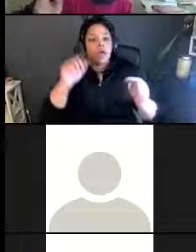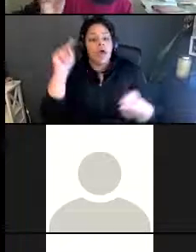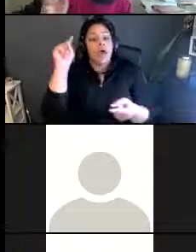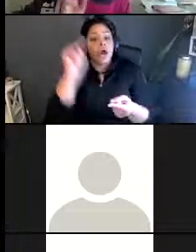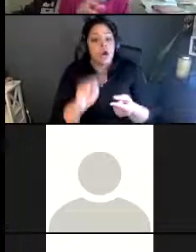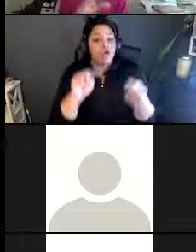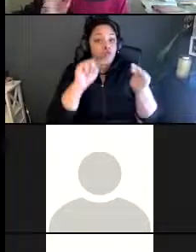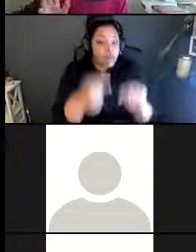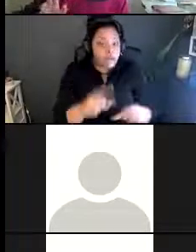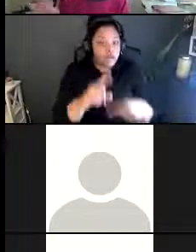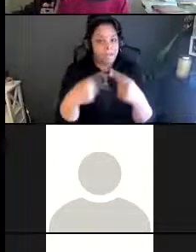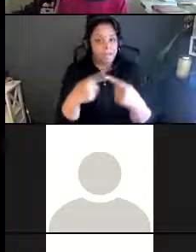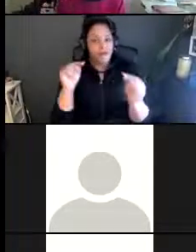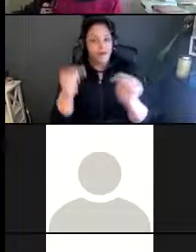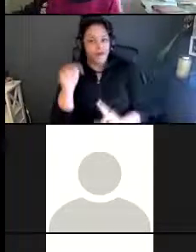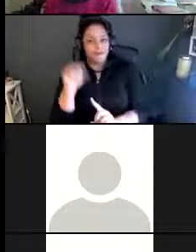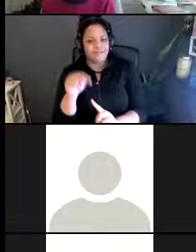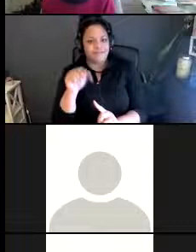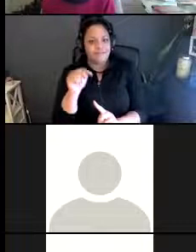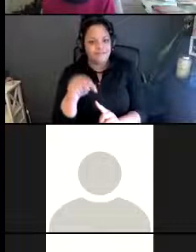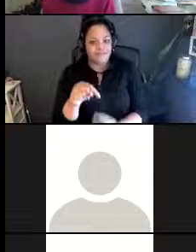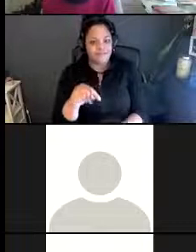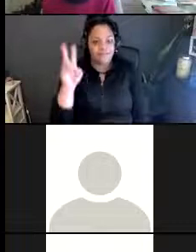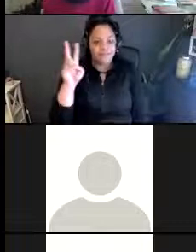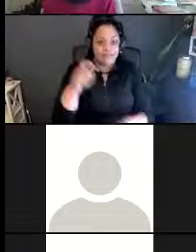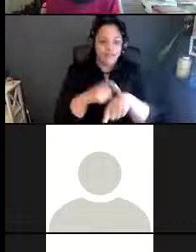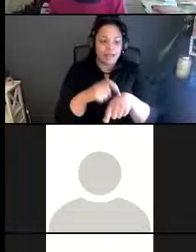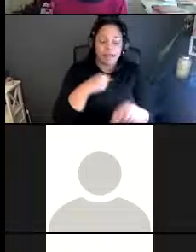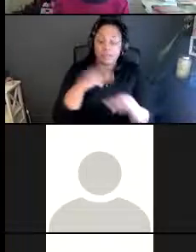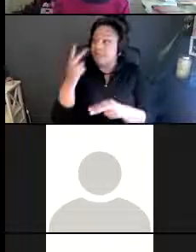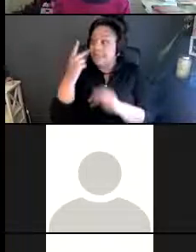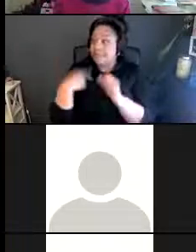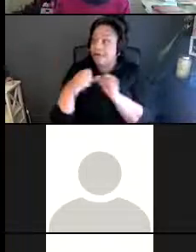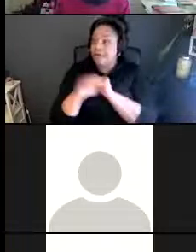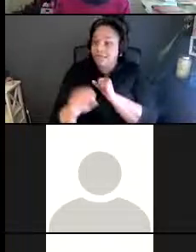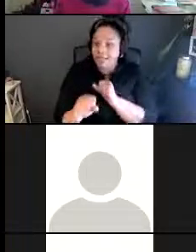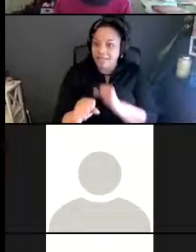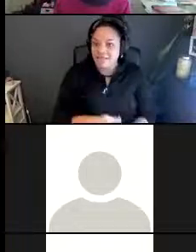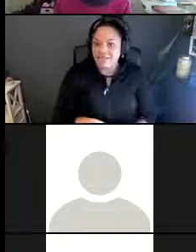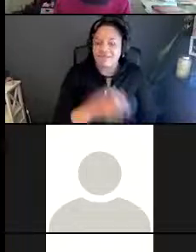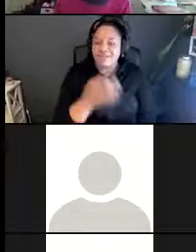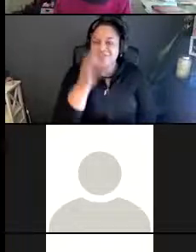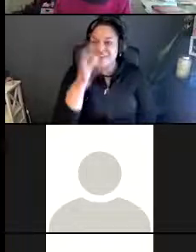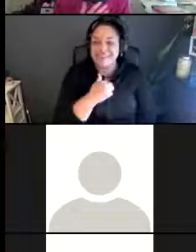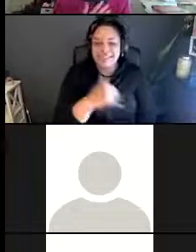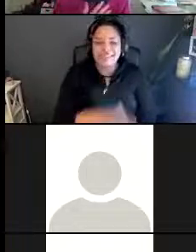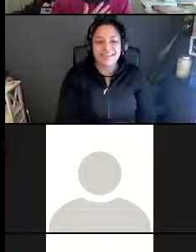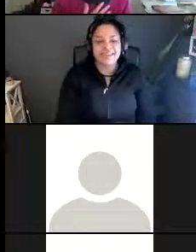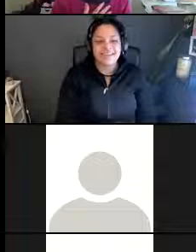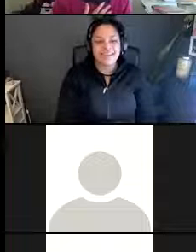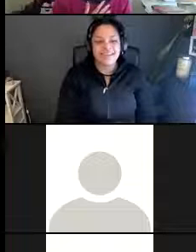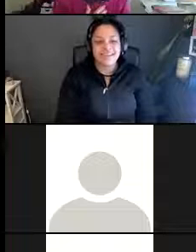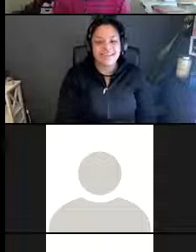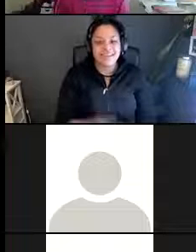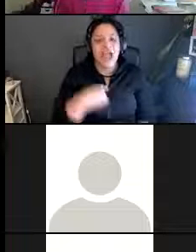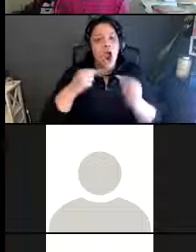I mean, blah. I just looked at the clock to see if I was going on too long, so I got distracted and caused myself some